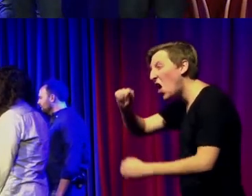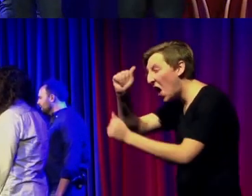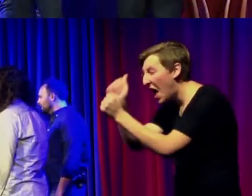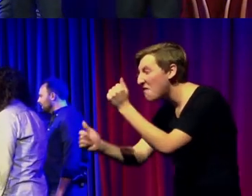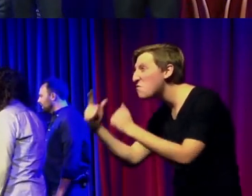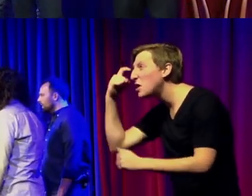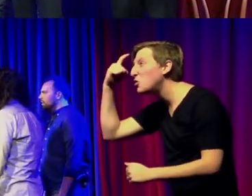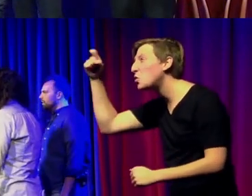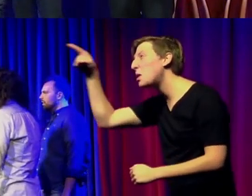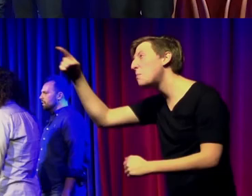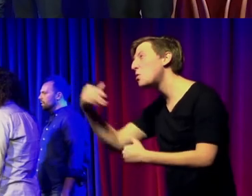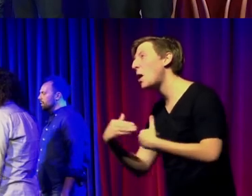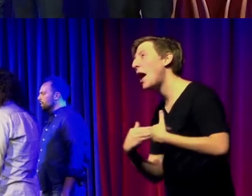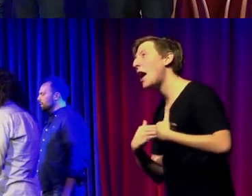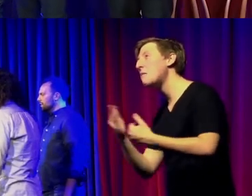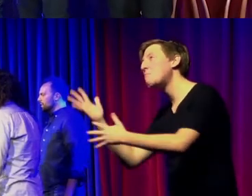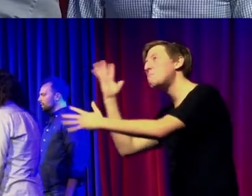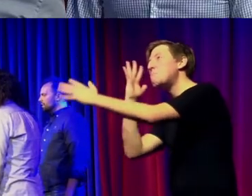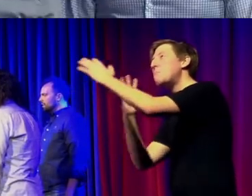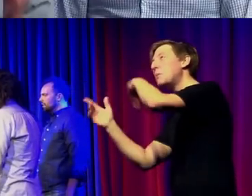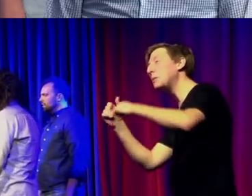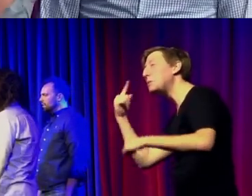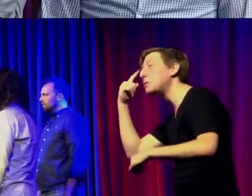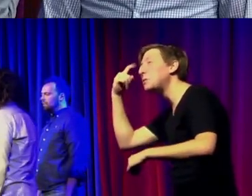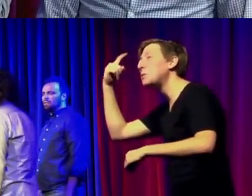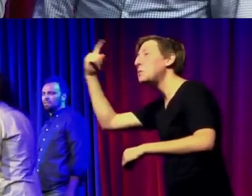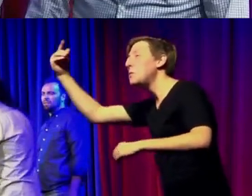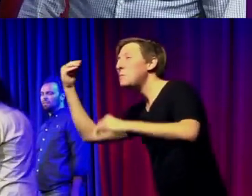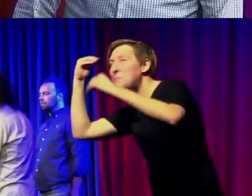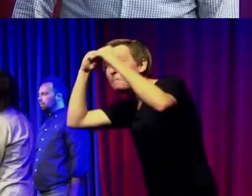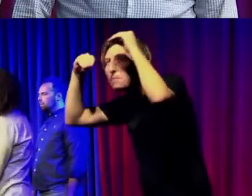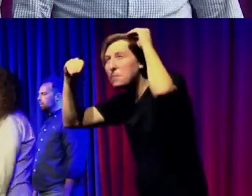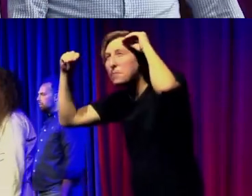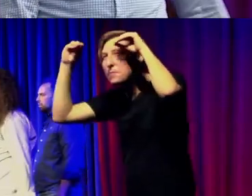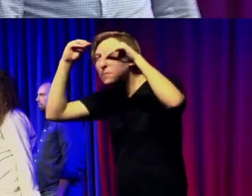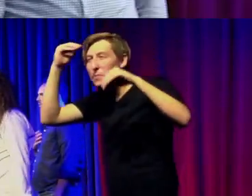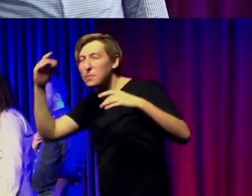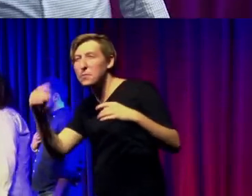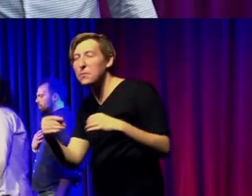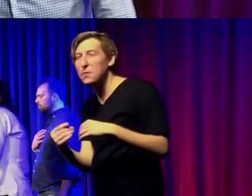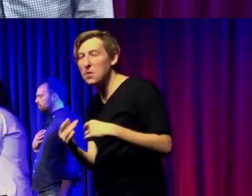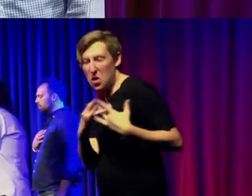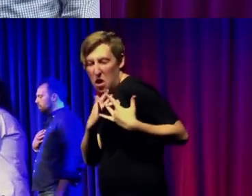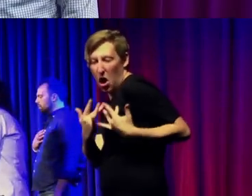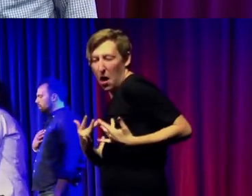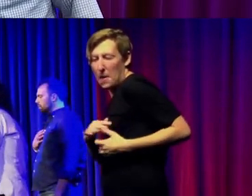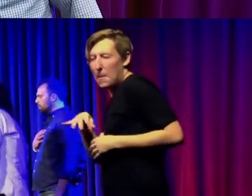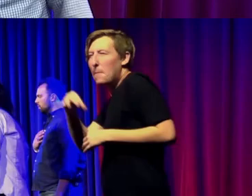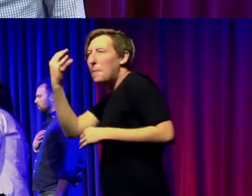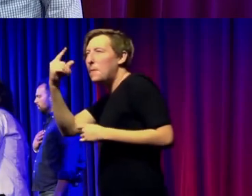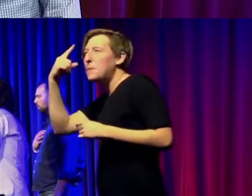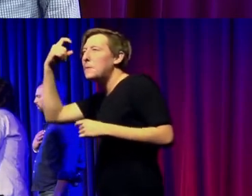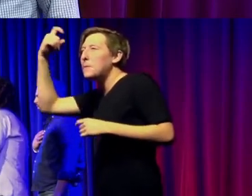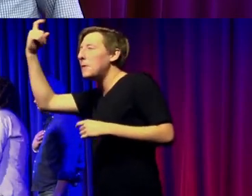ever dreamed. All the dreams within your head and your heart and your soul.